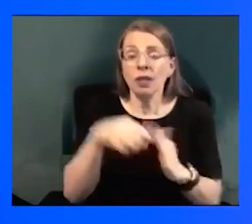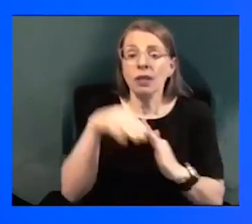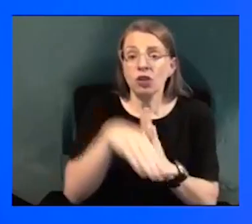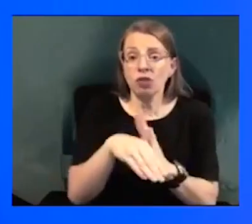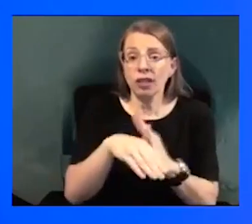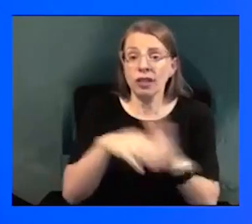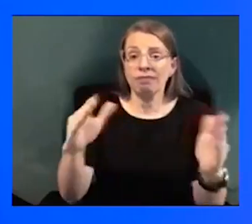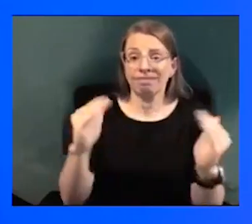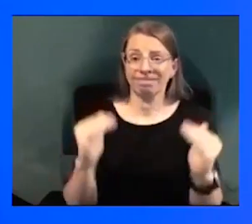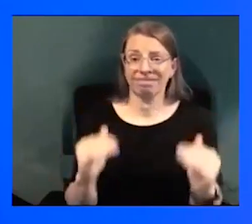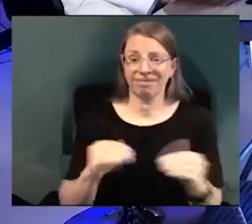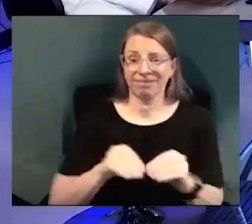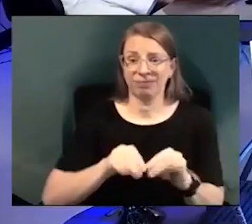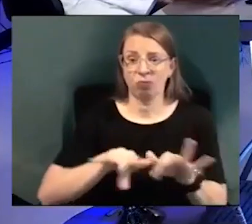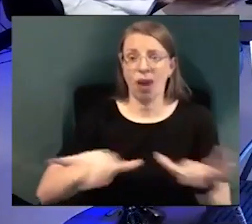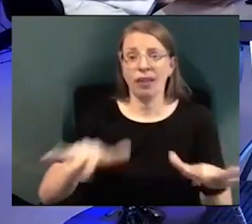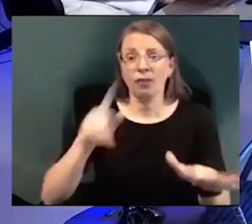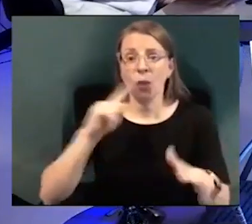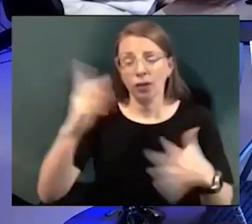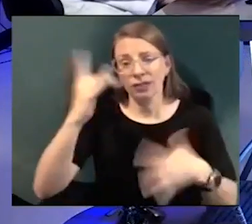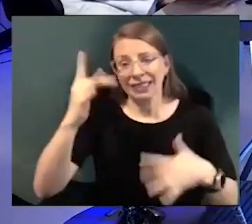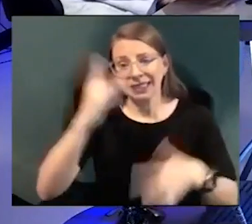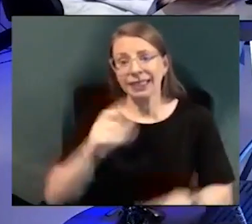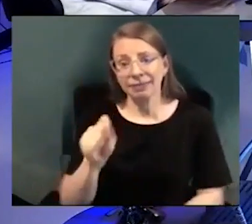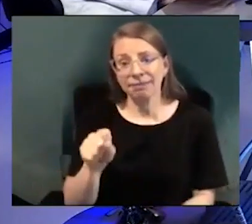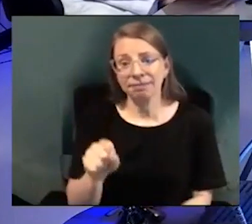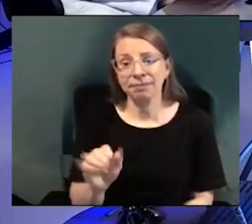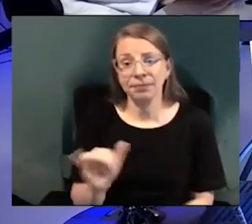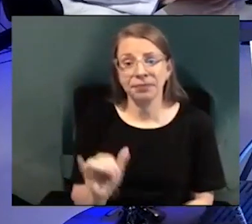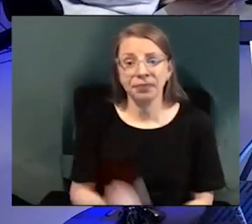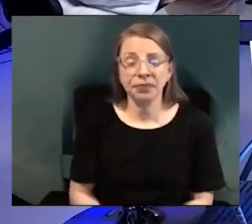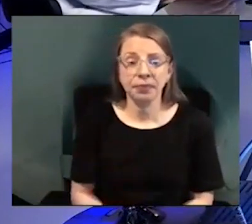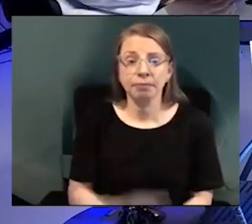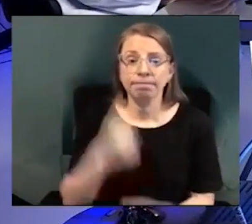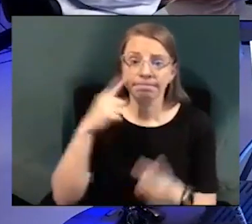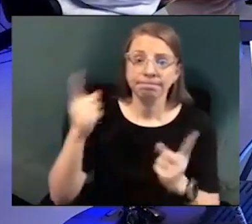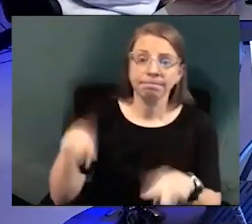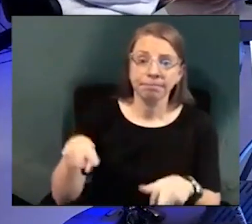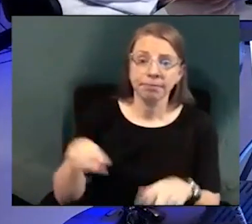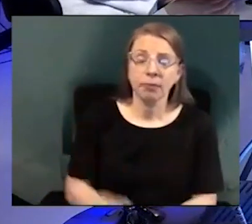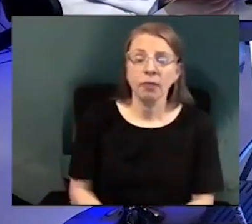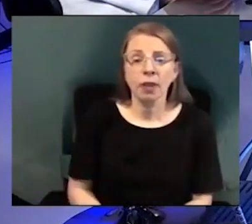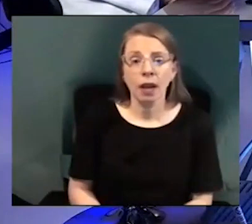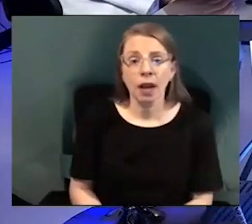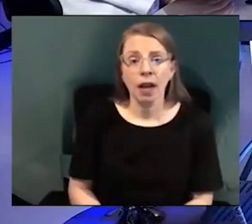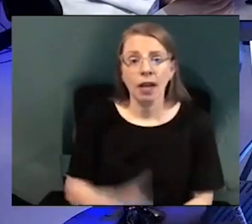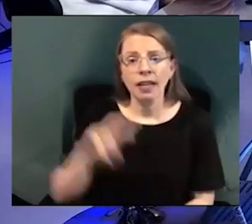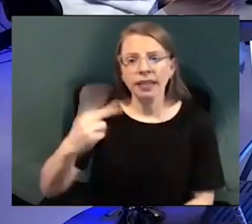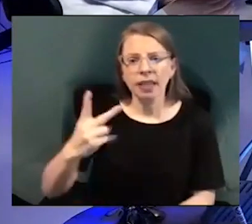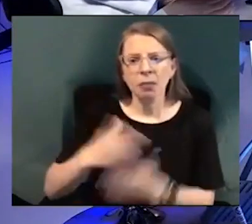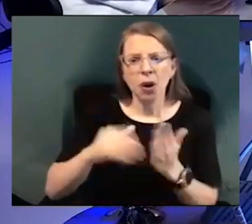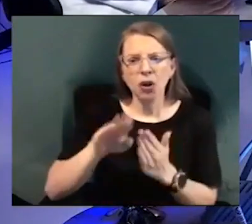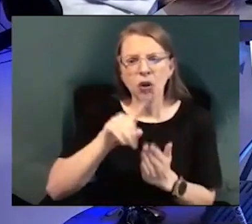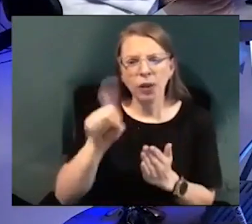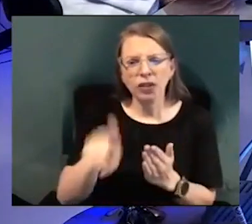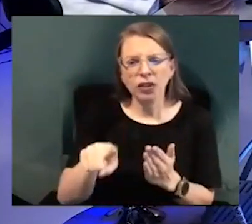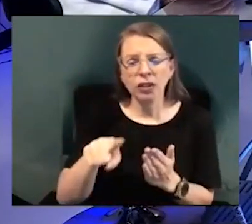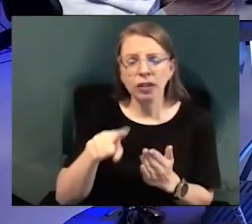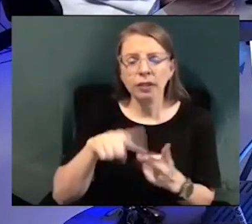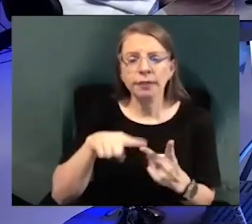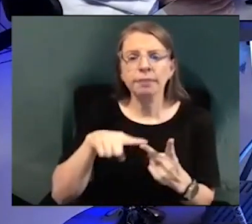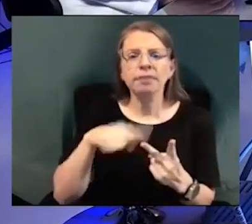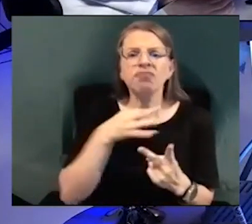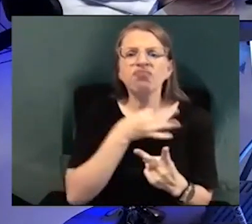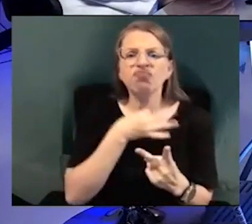the spread of the disease. Yeah, agreed. And then I think there's a second part to your question. Well, I was just